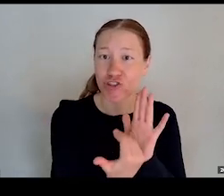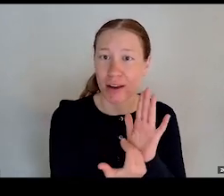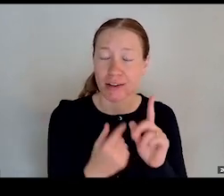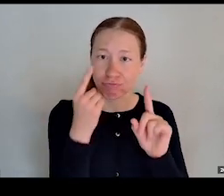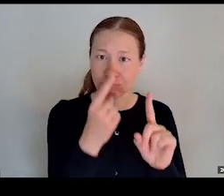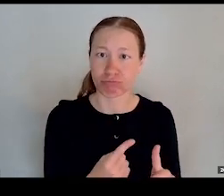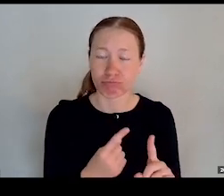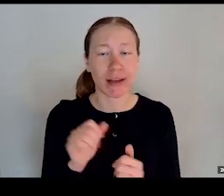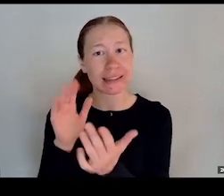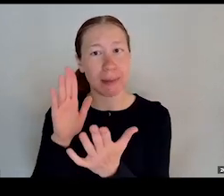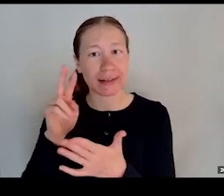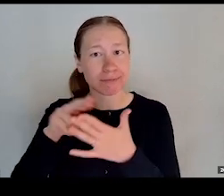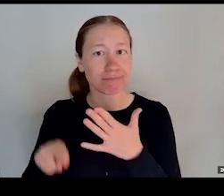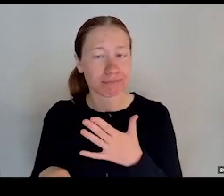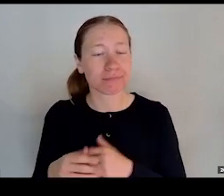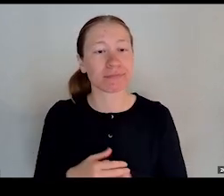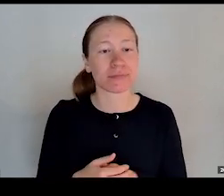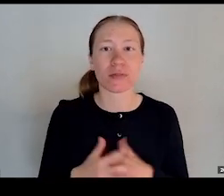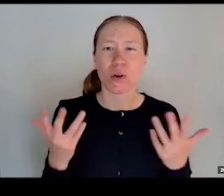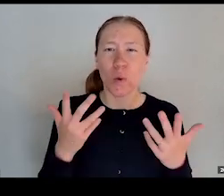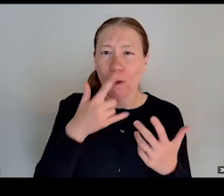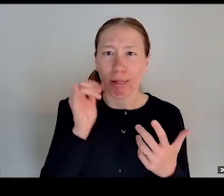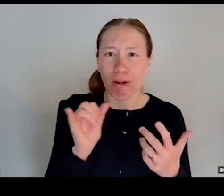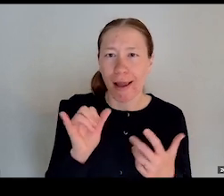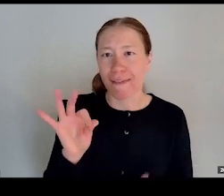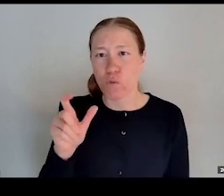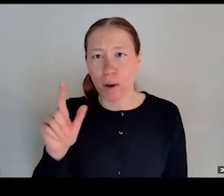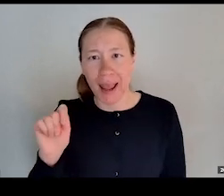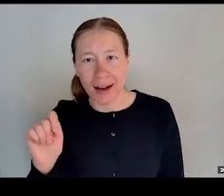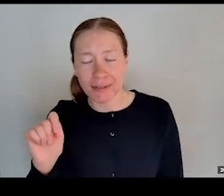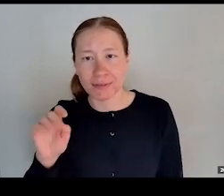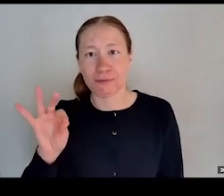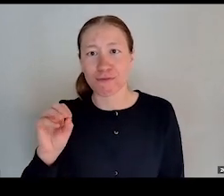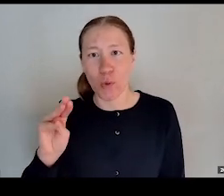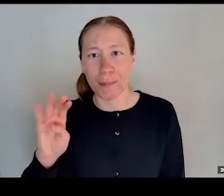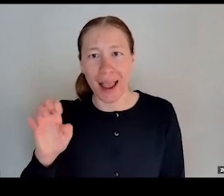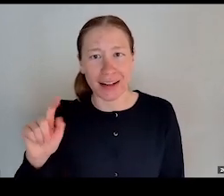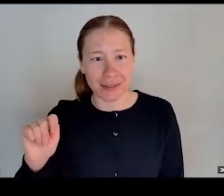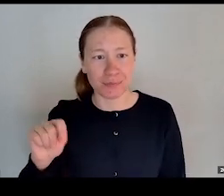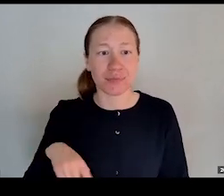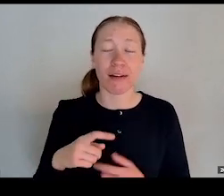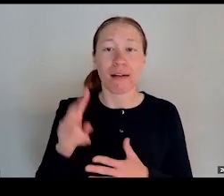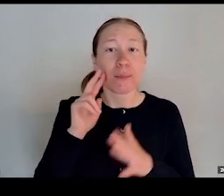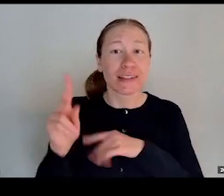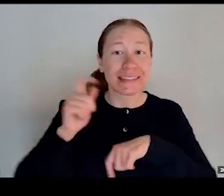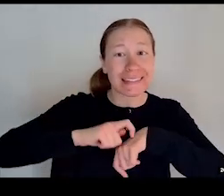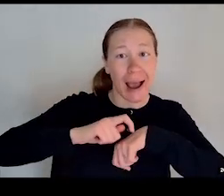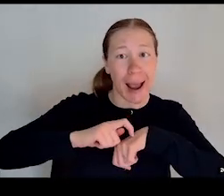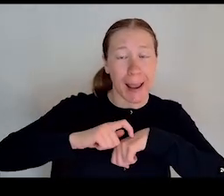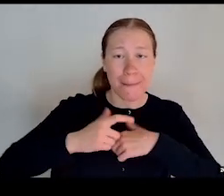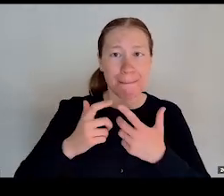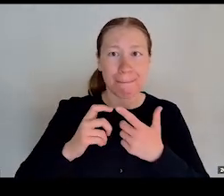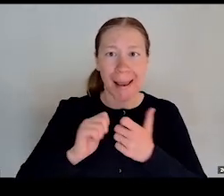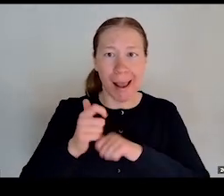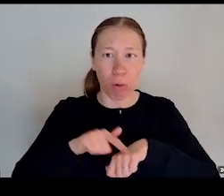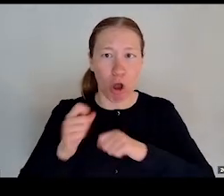outcomes, what the format of the event is going to look like, the anticipated duration. As I stated multiple times already, if